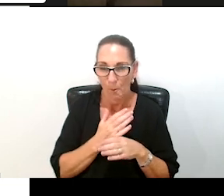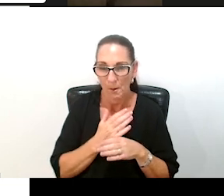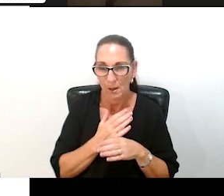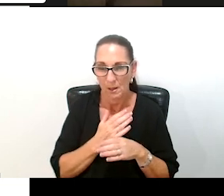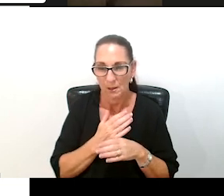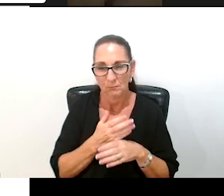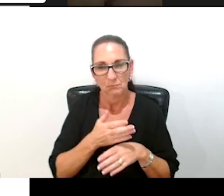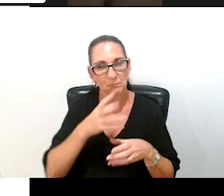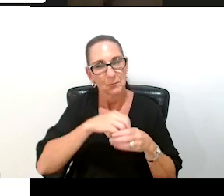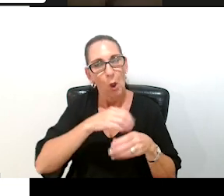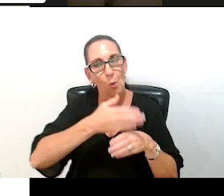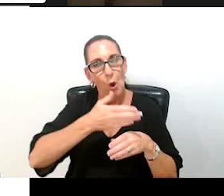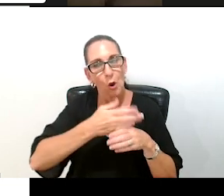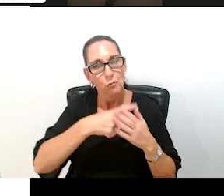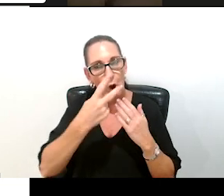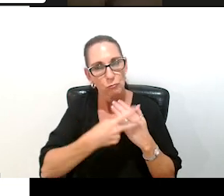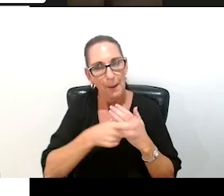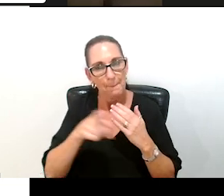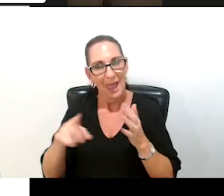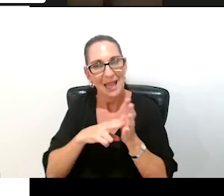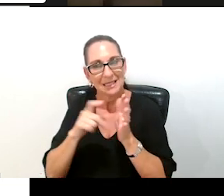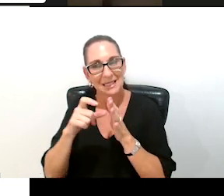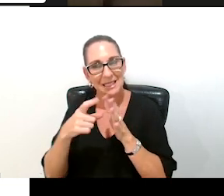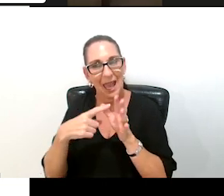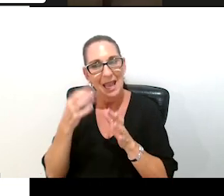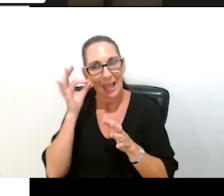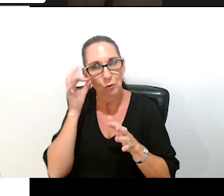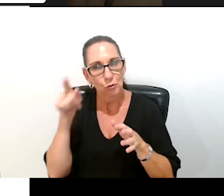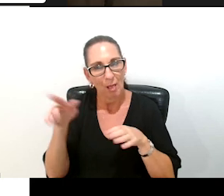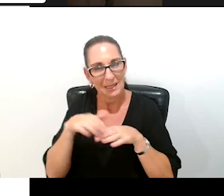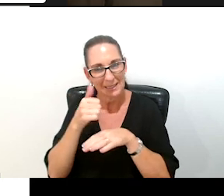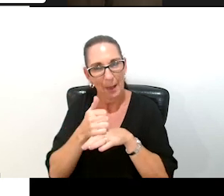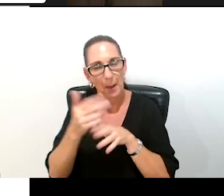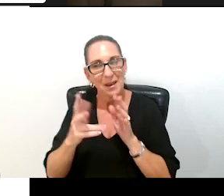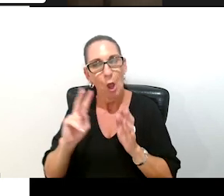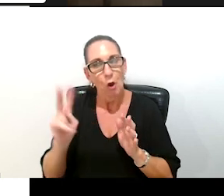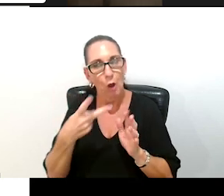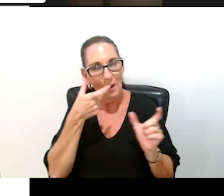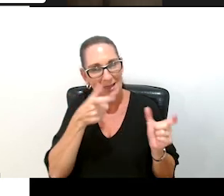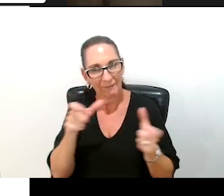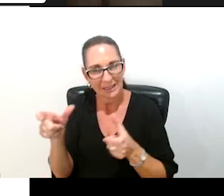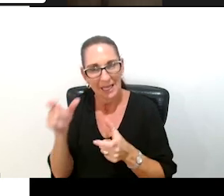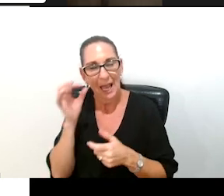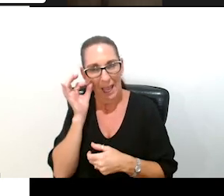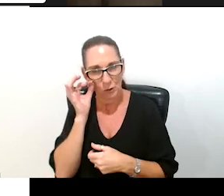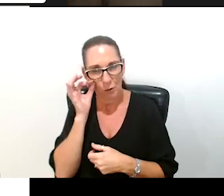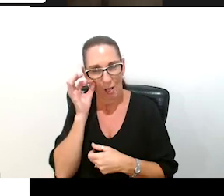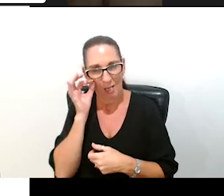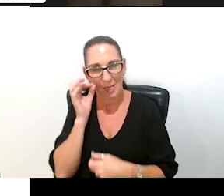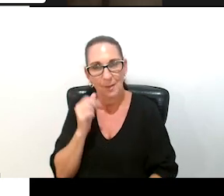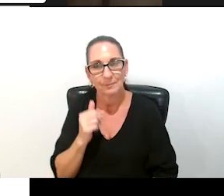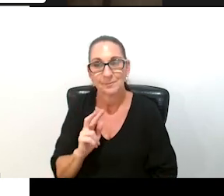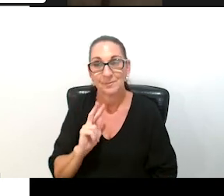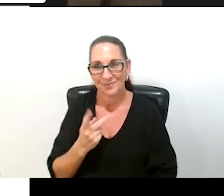work program that the NDDA Council sets. So that's the co-governed council. And some